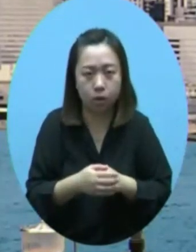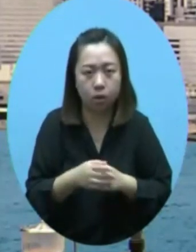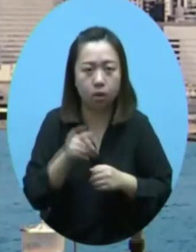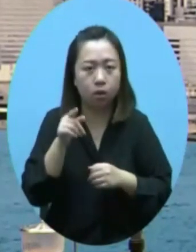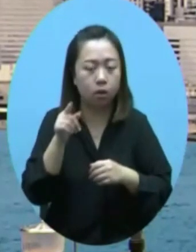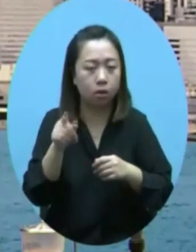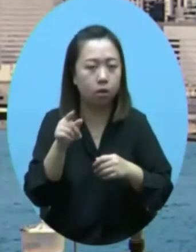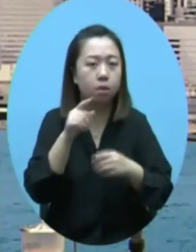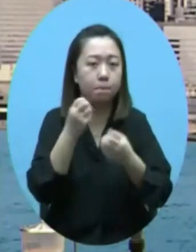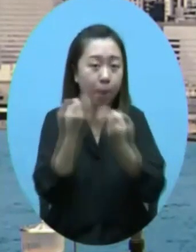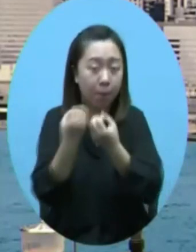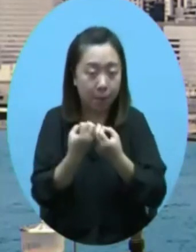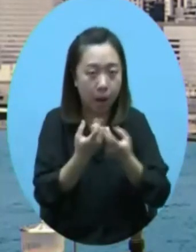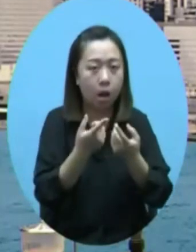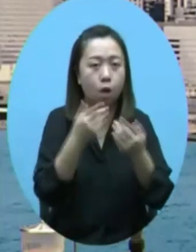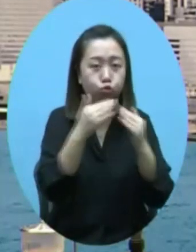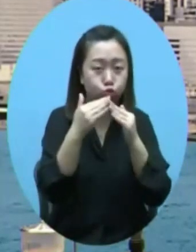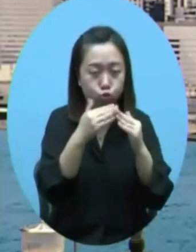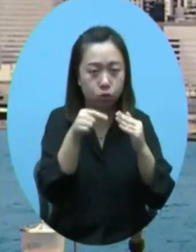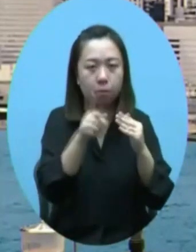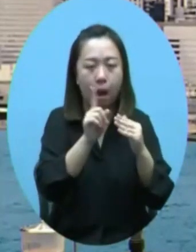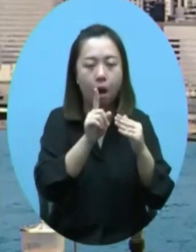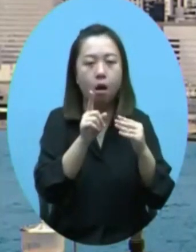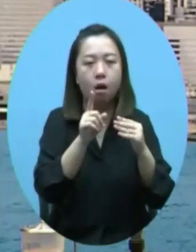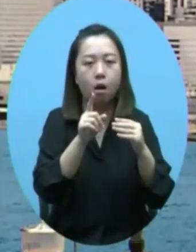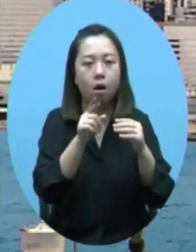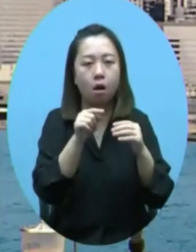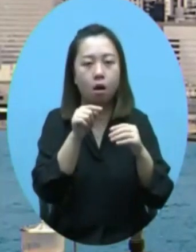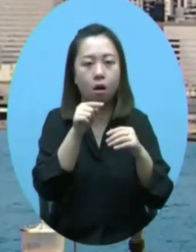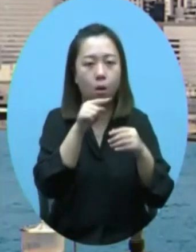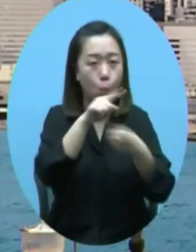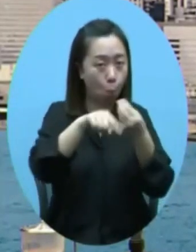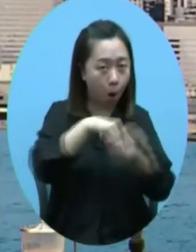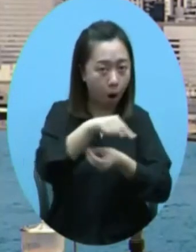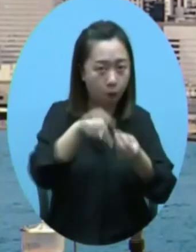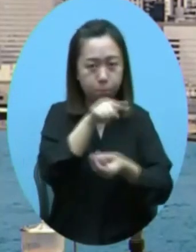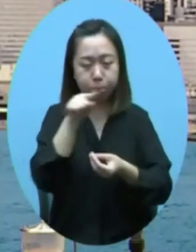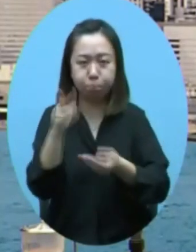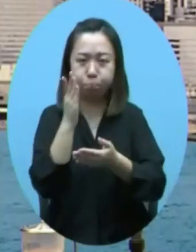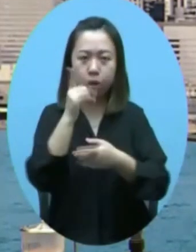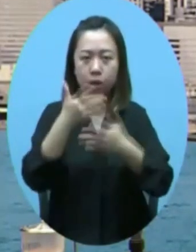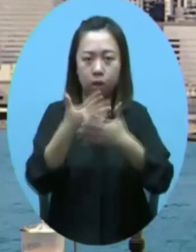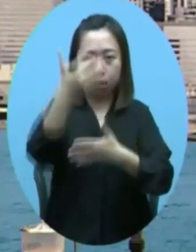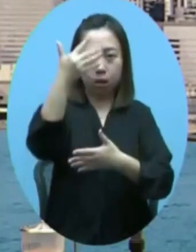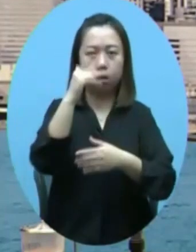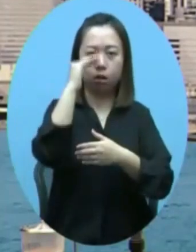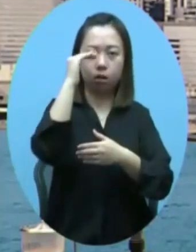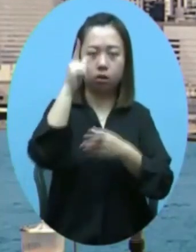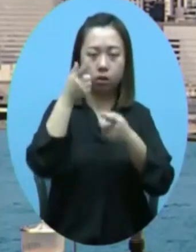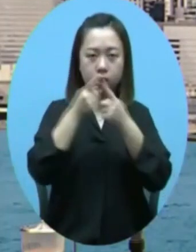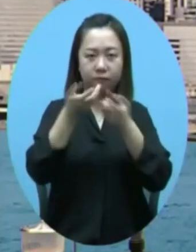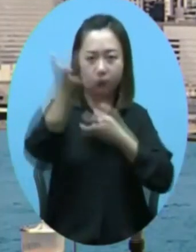the sewage system are not interconnected. So it's very not likely that